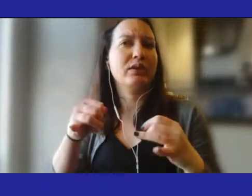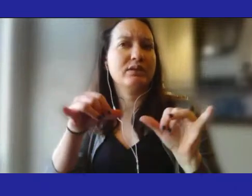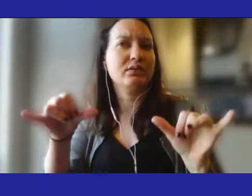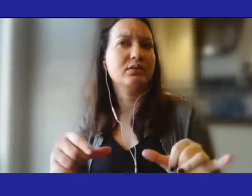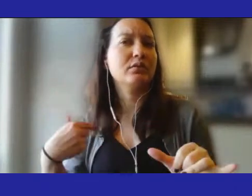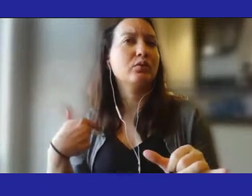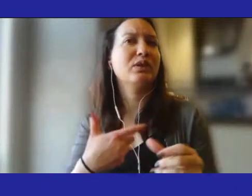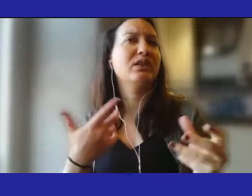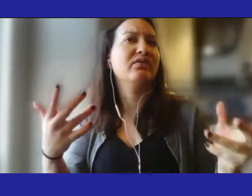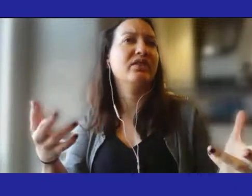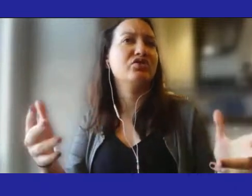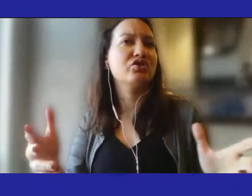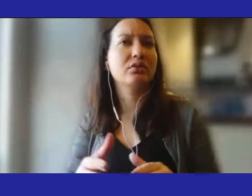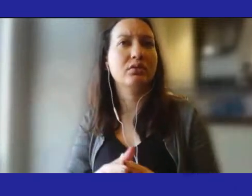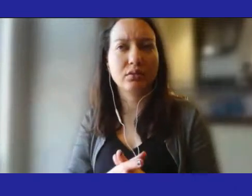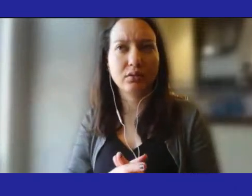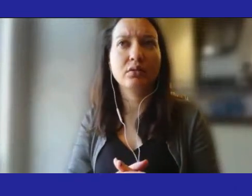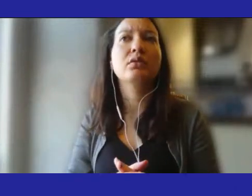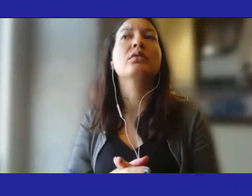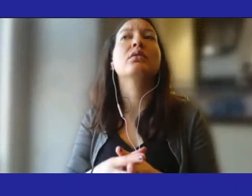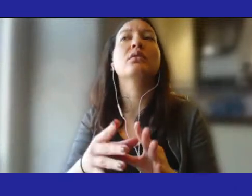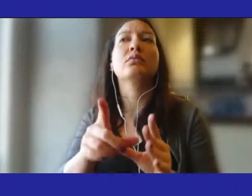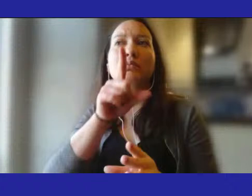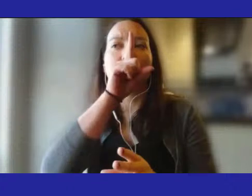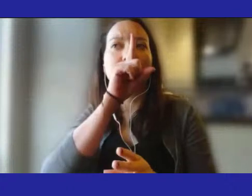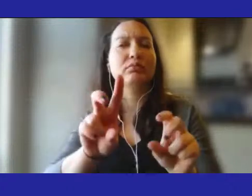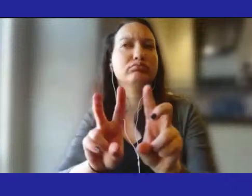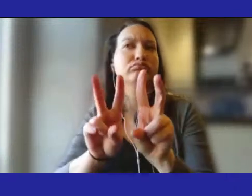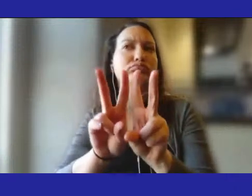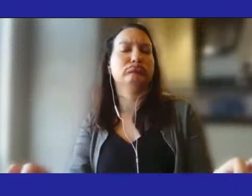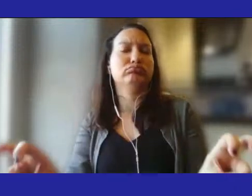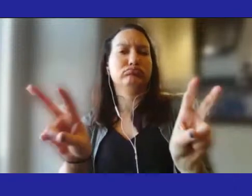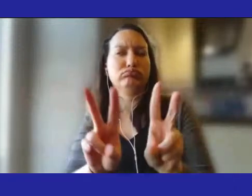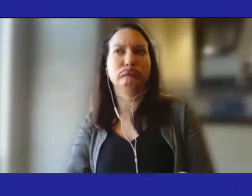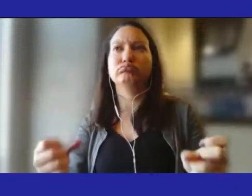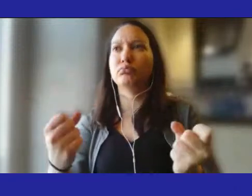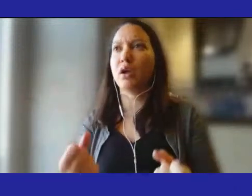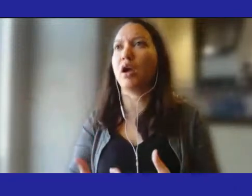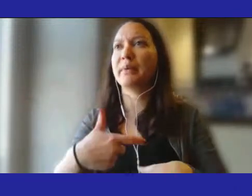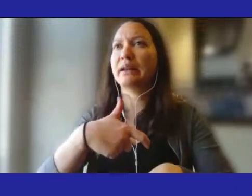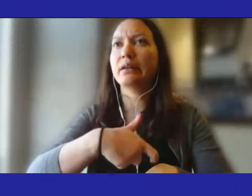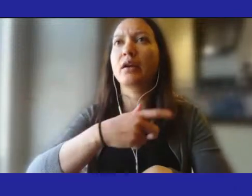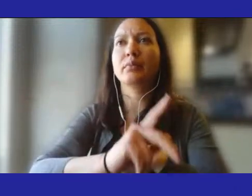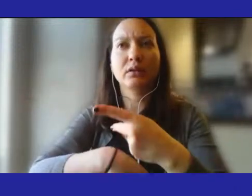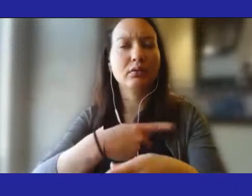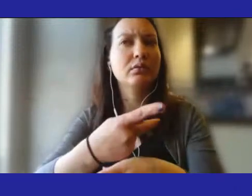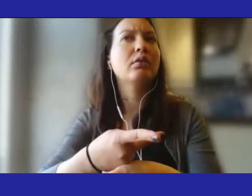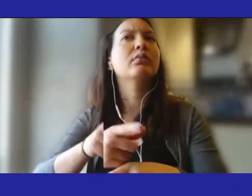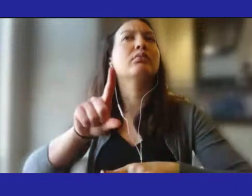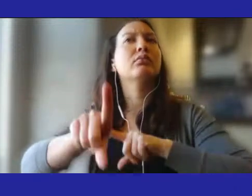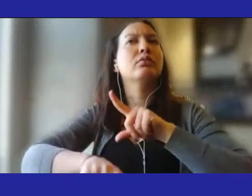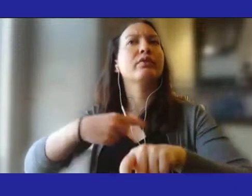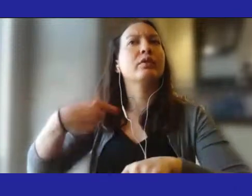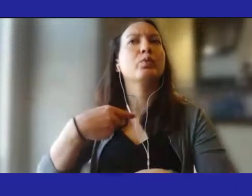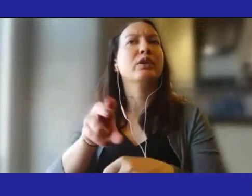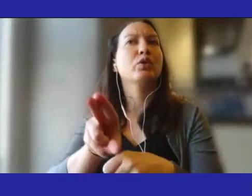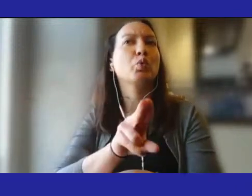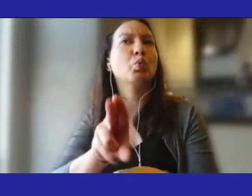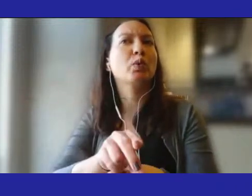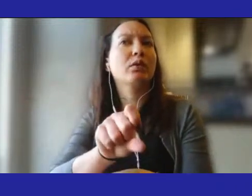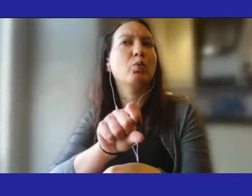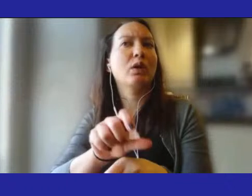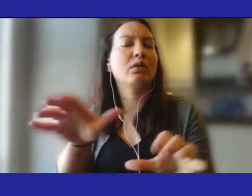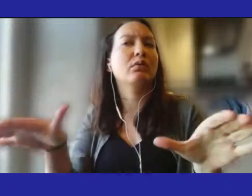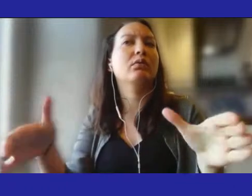also really taken stock of the number of times and the types of surveys that we administer to our workforce.